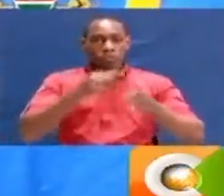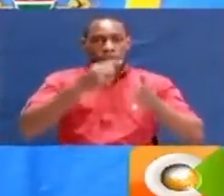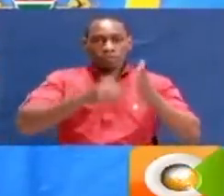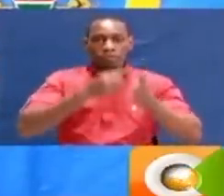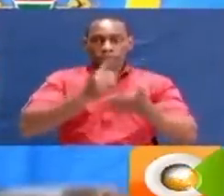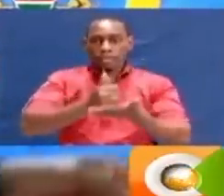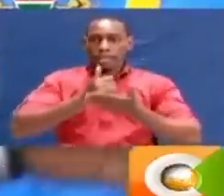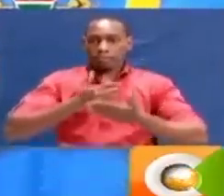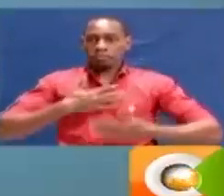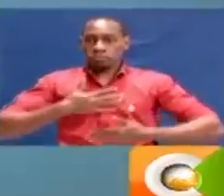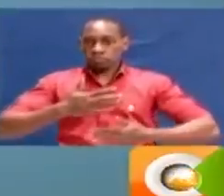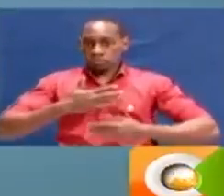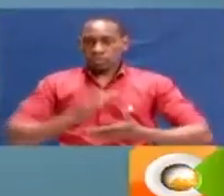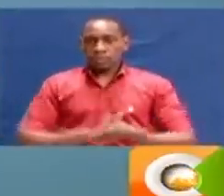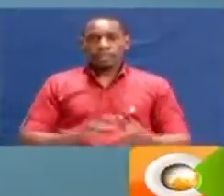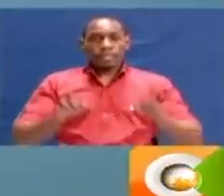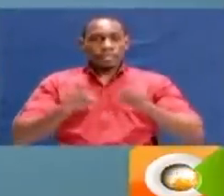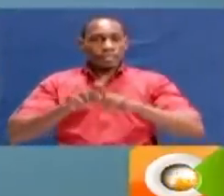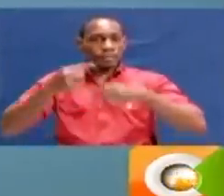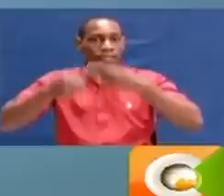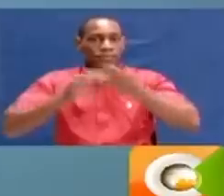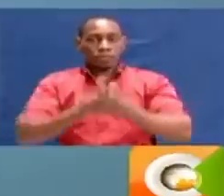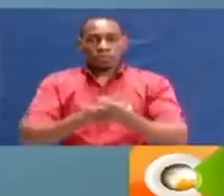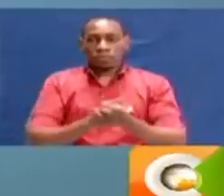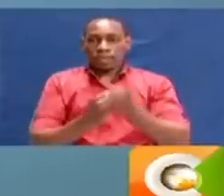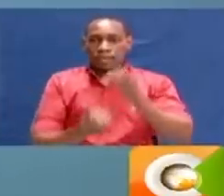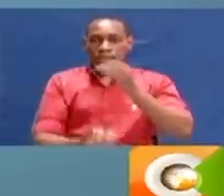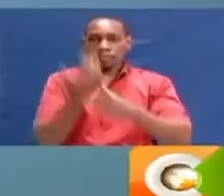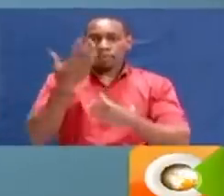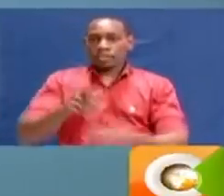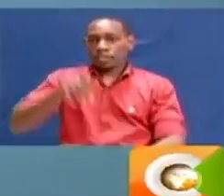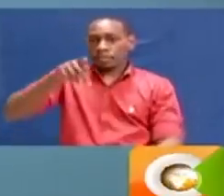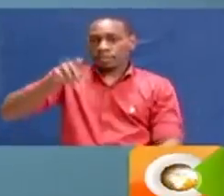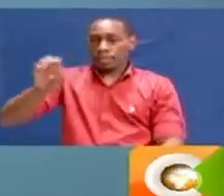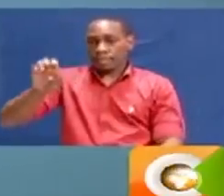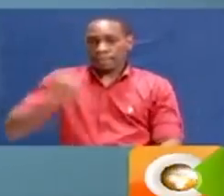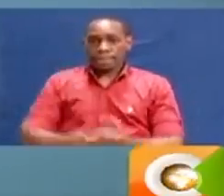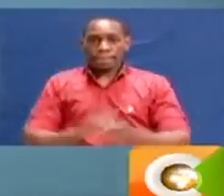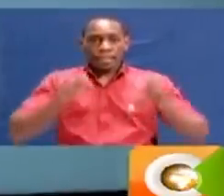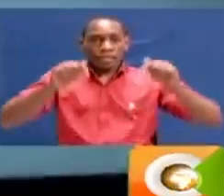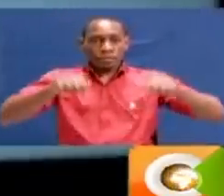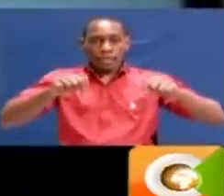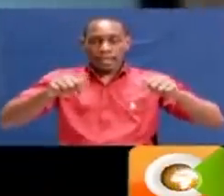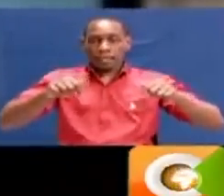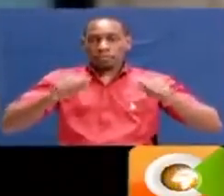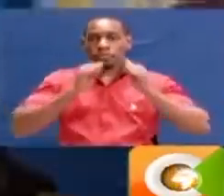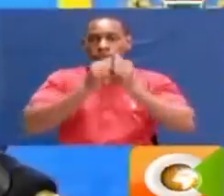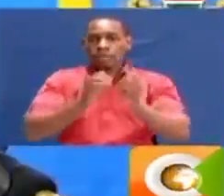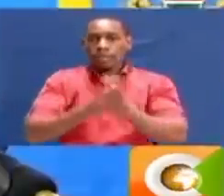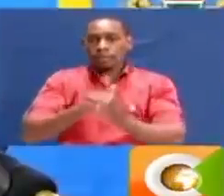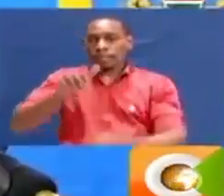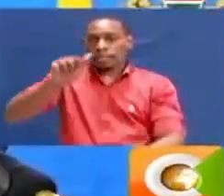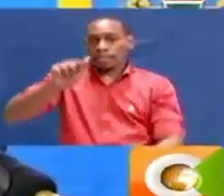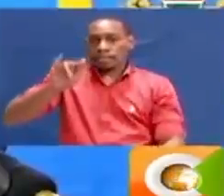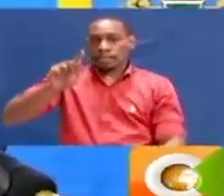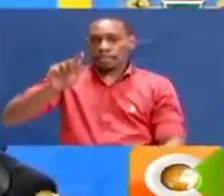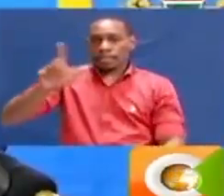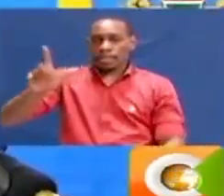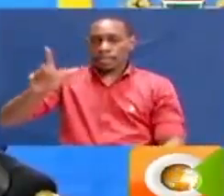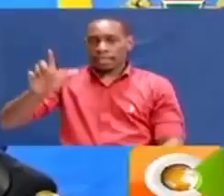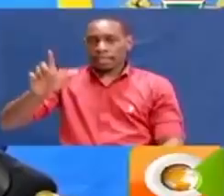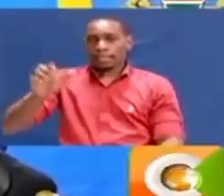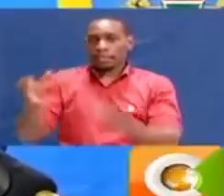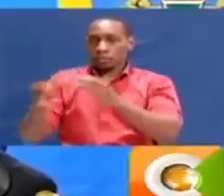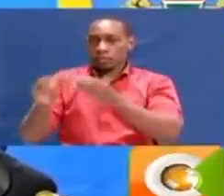ventilators. Continuing of mass productions of PPE, today we are here with Airtel, people from